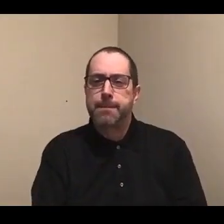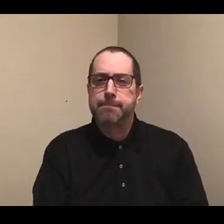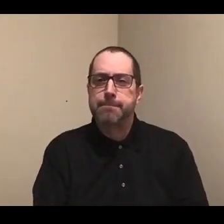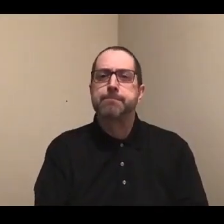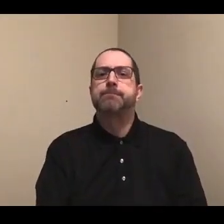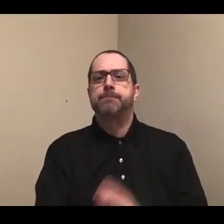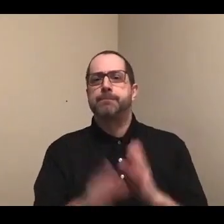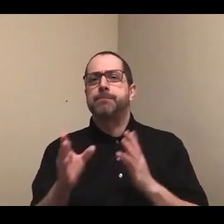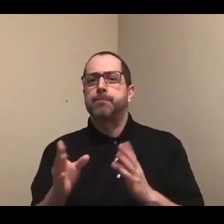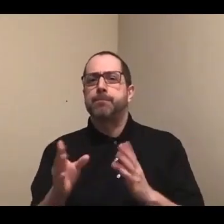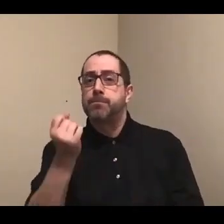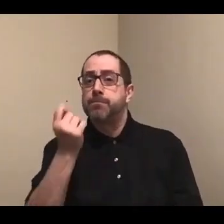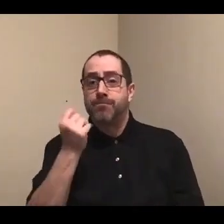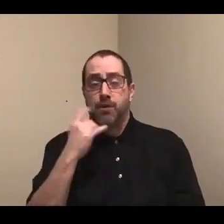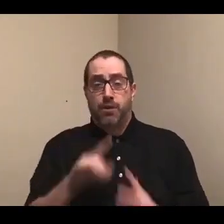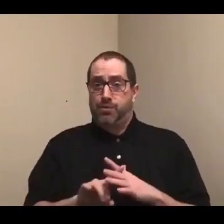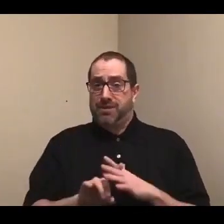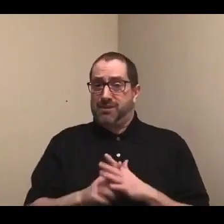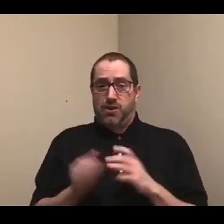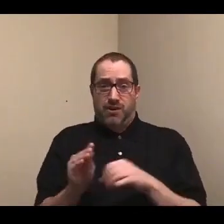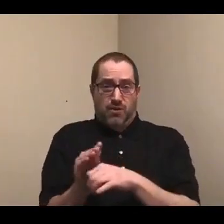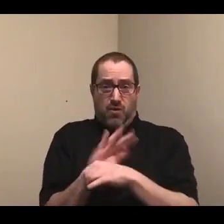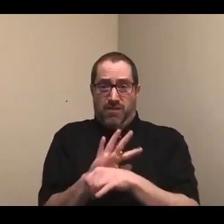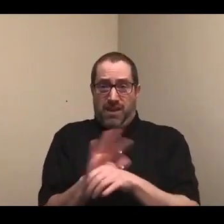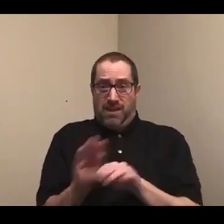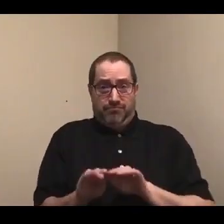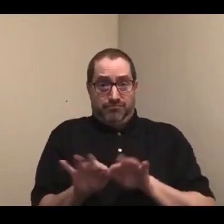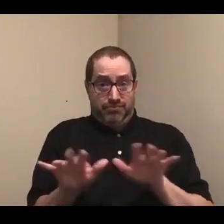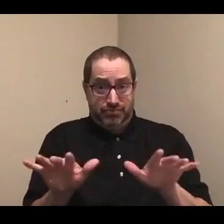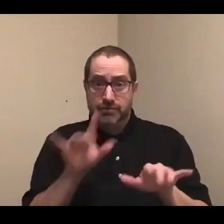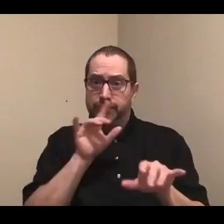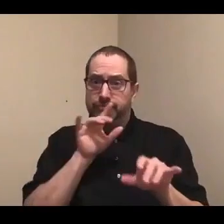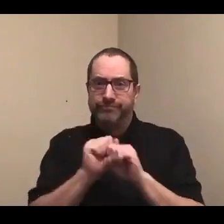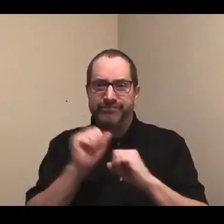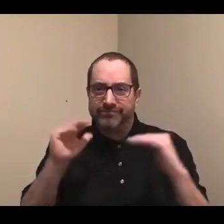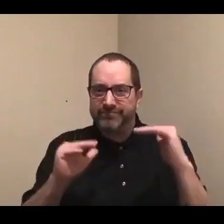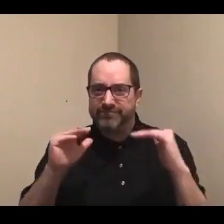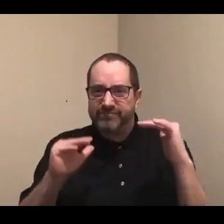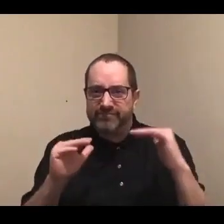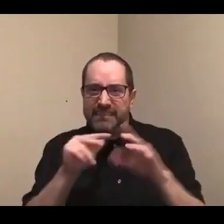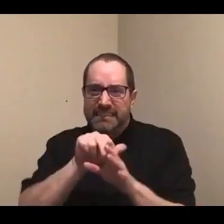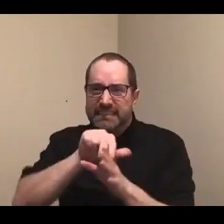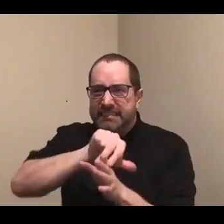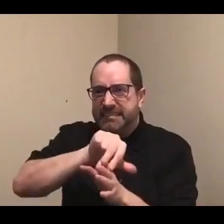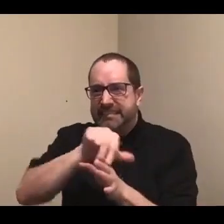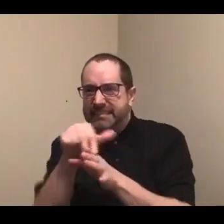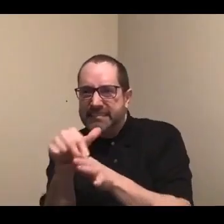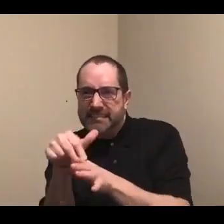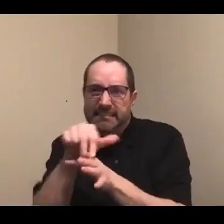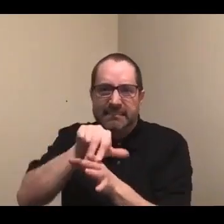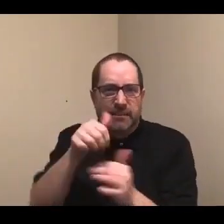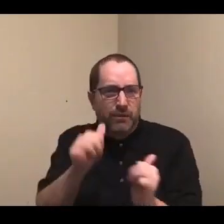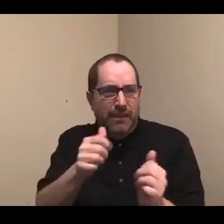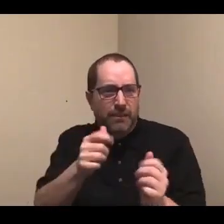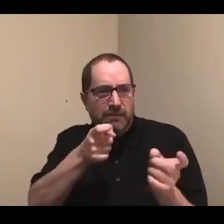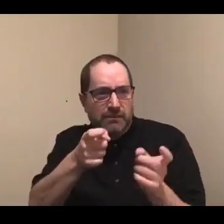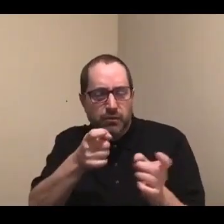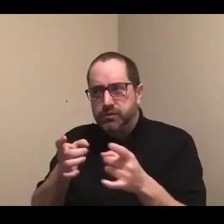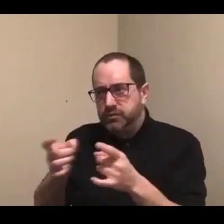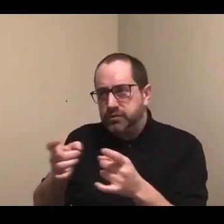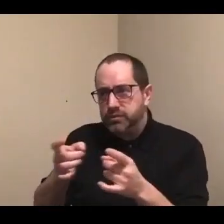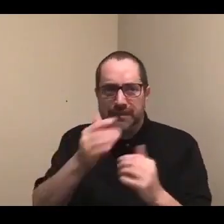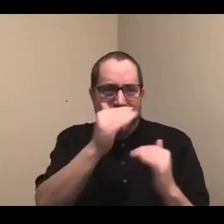of the pandemic, there's been a balance and multiple strategies to try to contain, mitigate, and delay the virus, whether that's contact